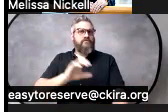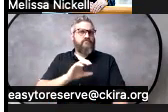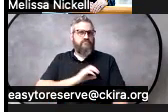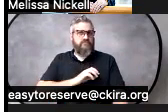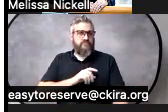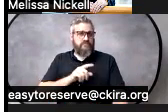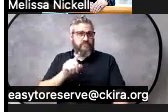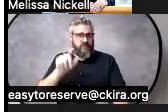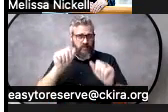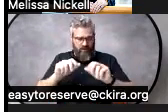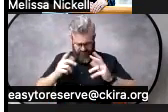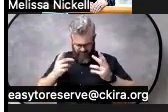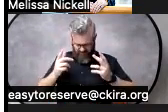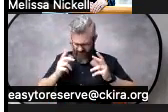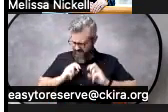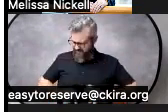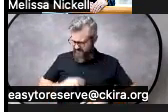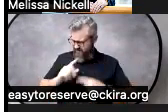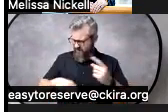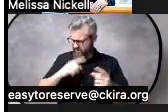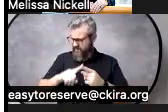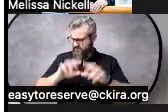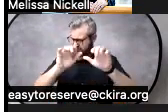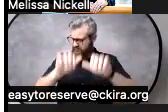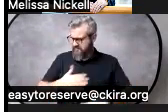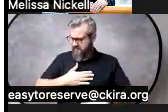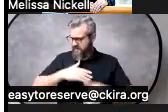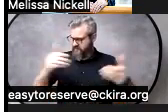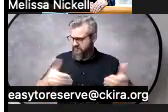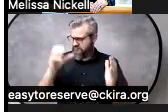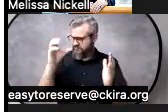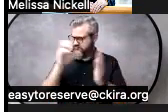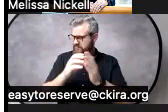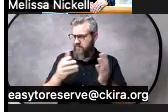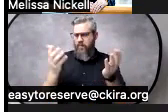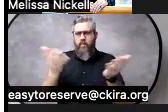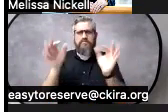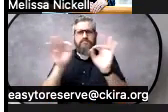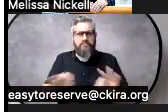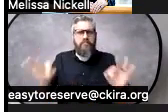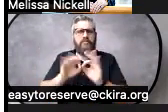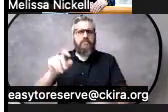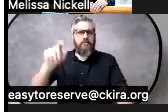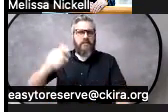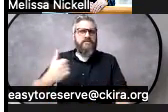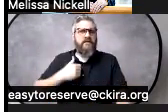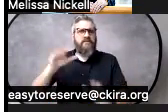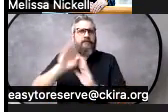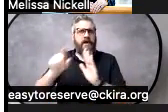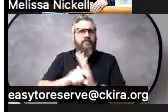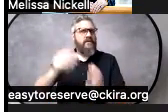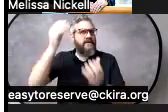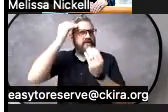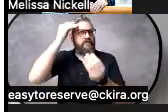ask yourself when compiling or generating your introduction section, what is the necessary background information about your research